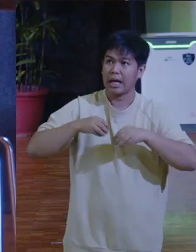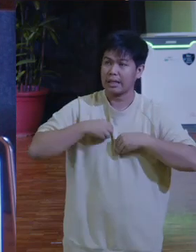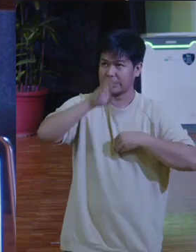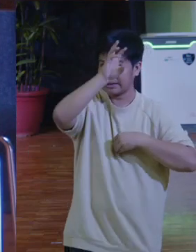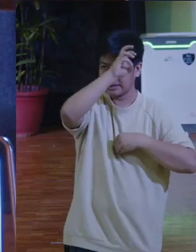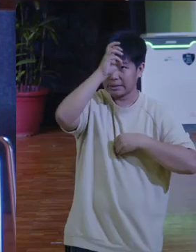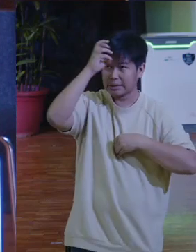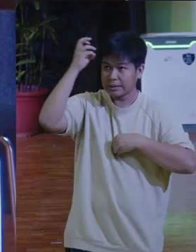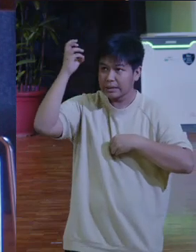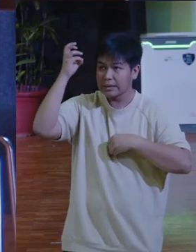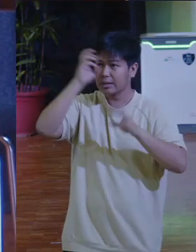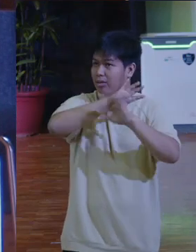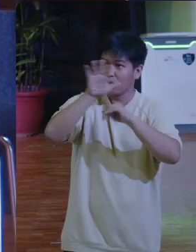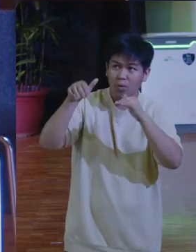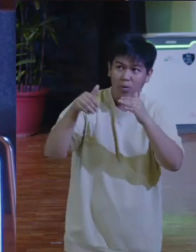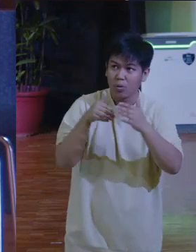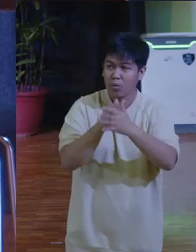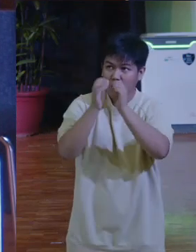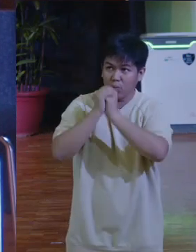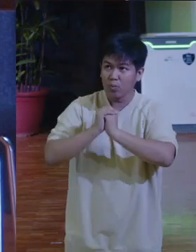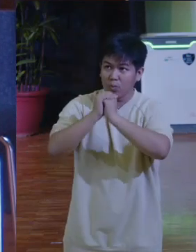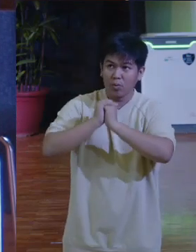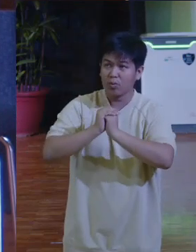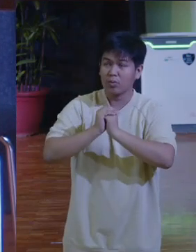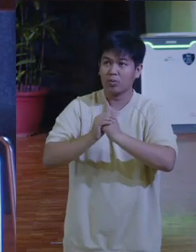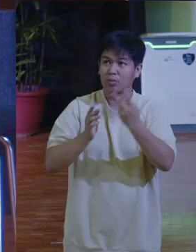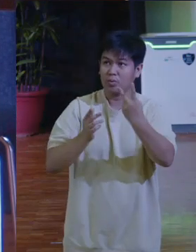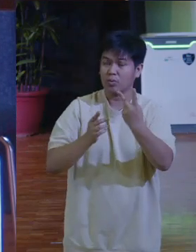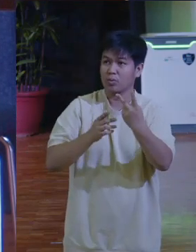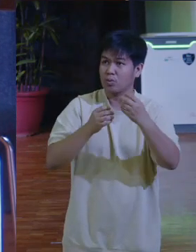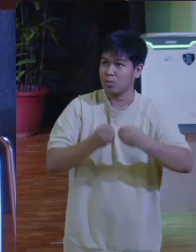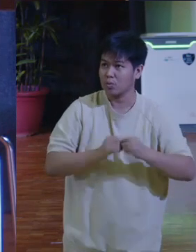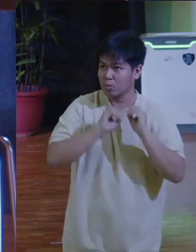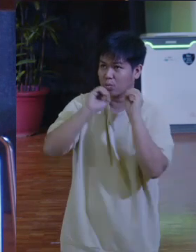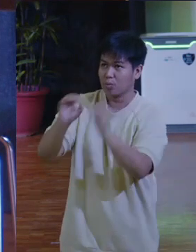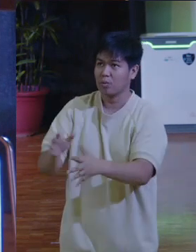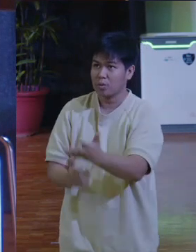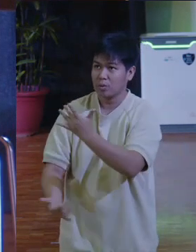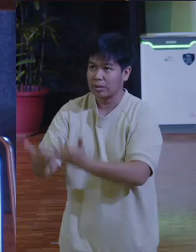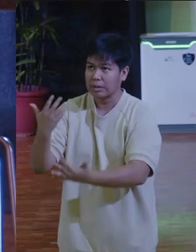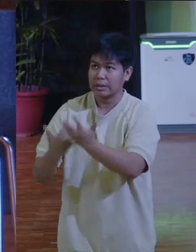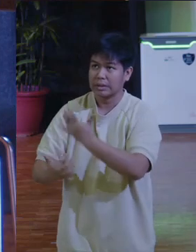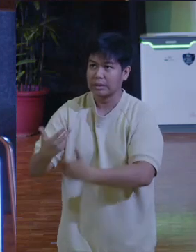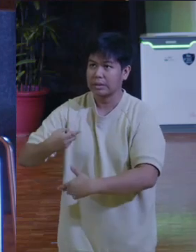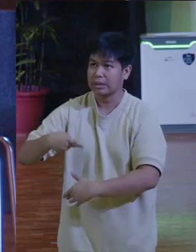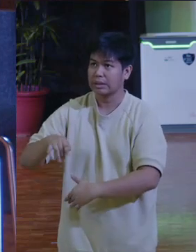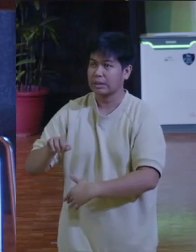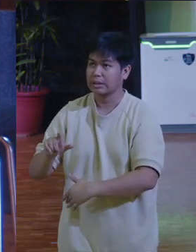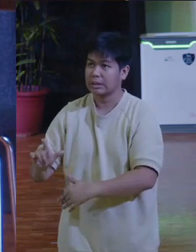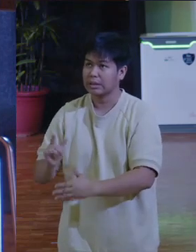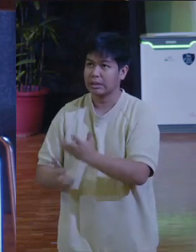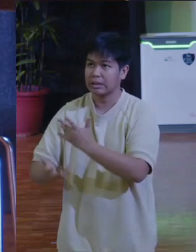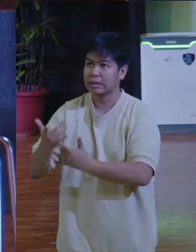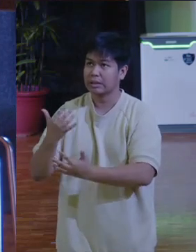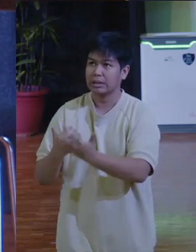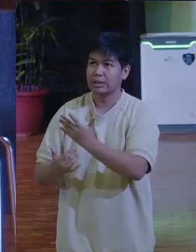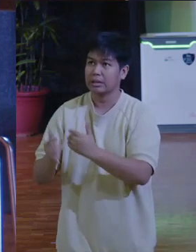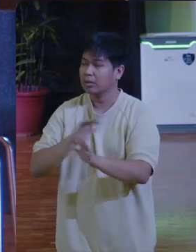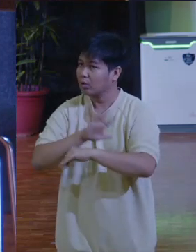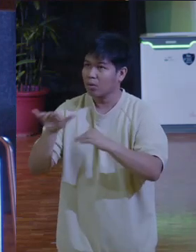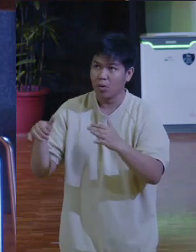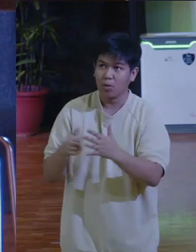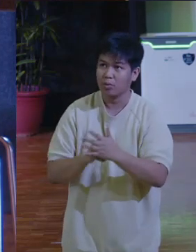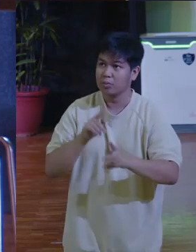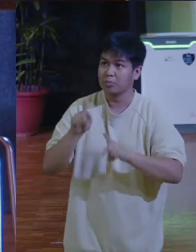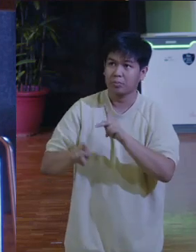beast and those who worshipped its image. These two were thrown alive into the lake of fire that burns with sulfur, and the rest